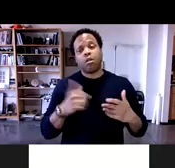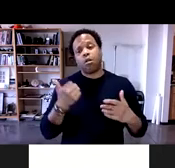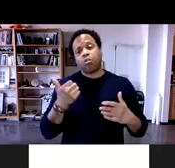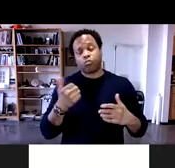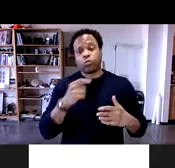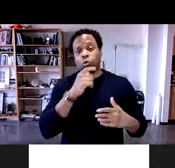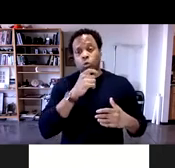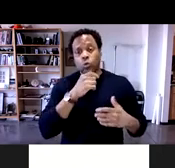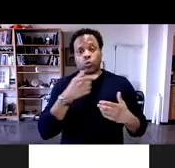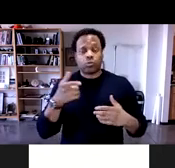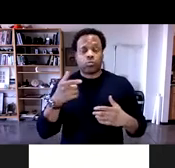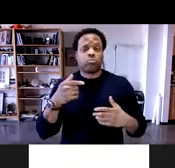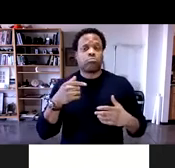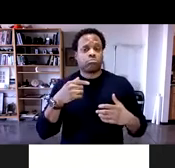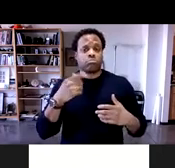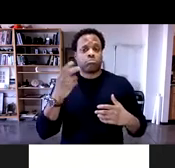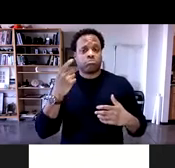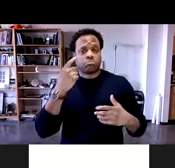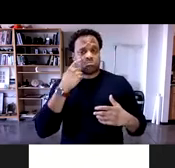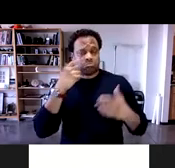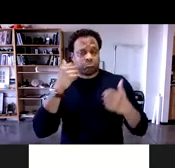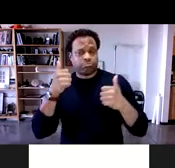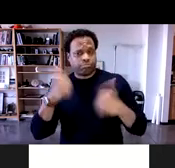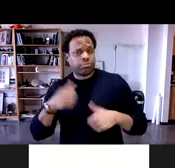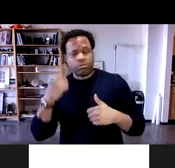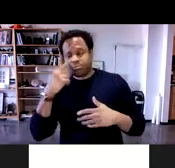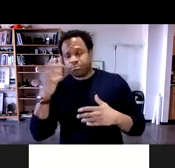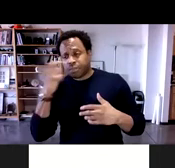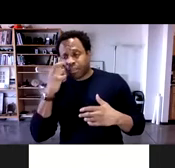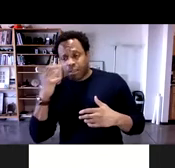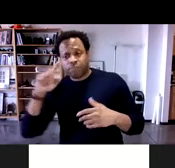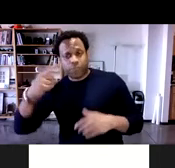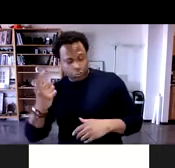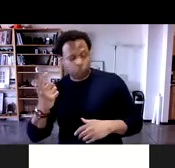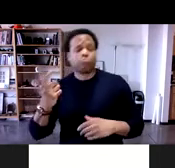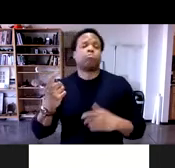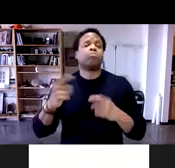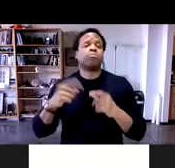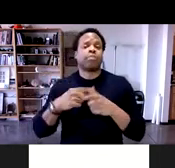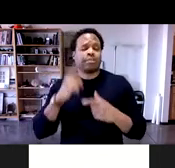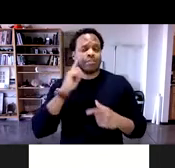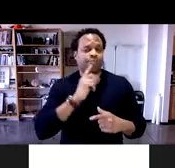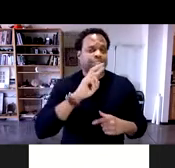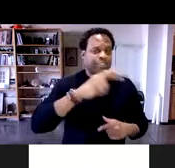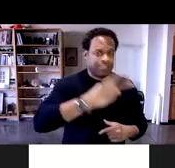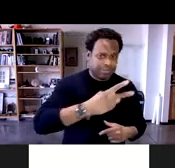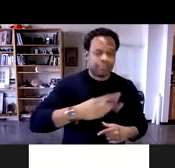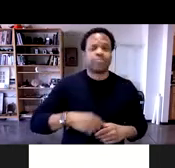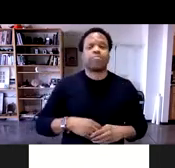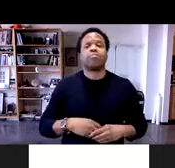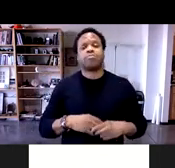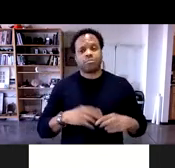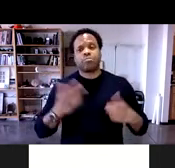who are fully blind. Some of these people with the Usher syndrome can drive and some